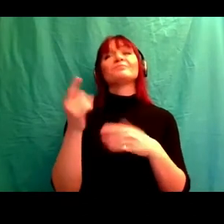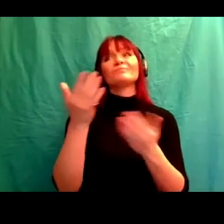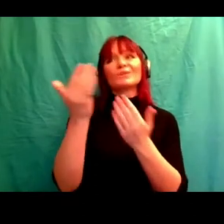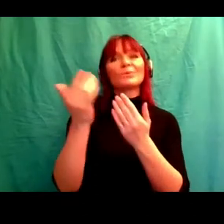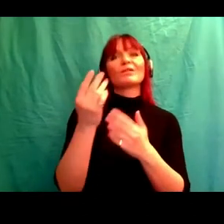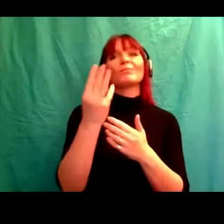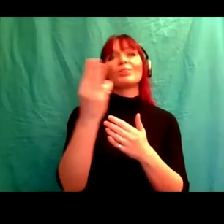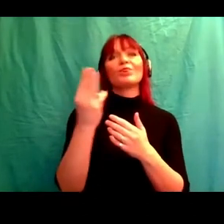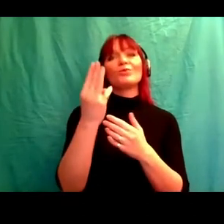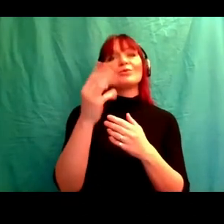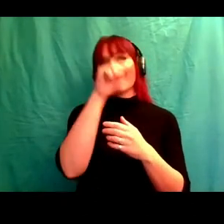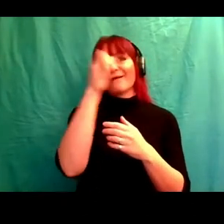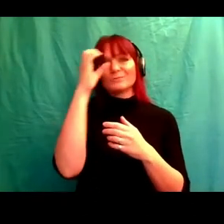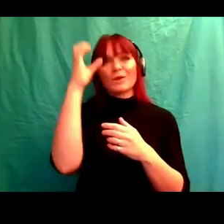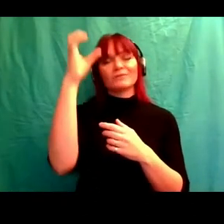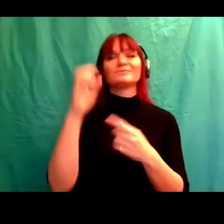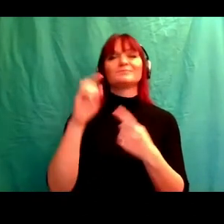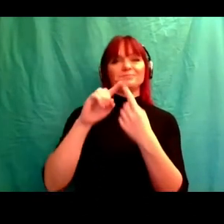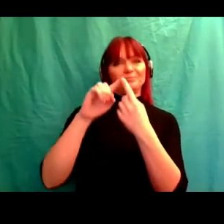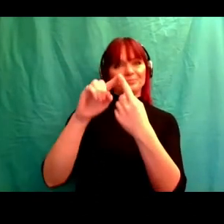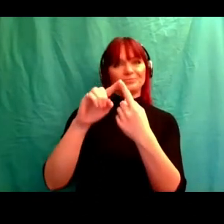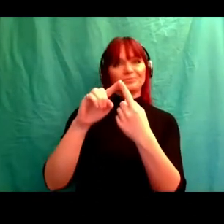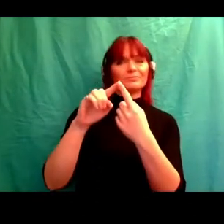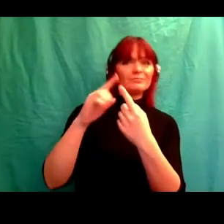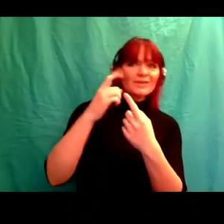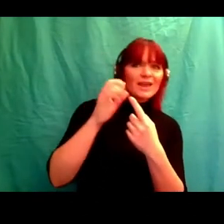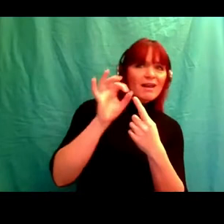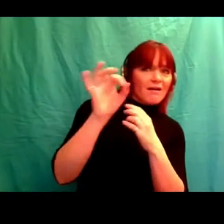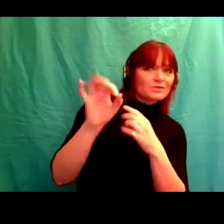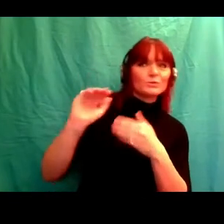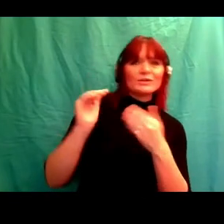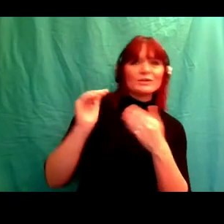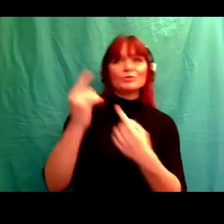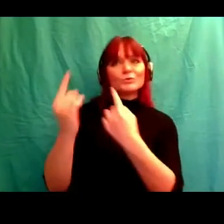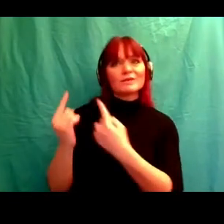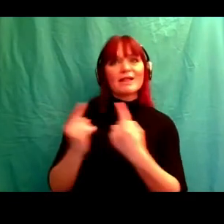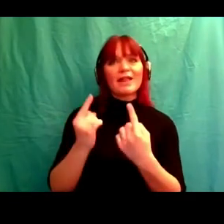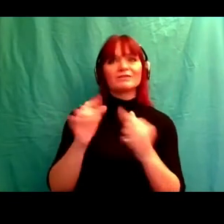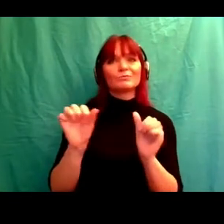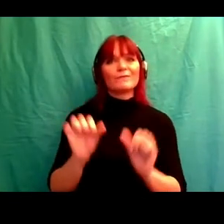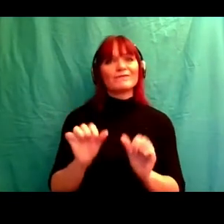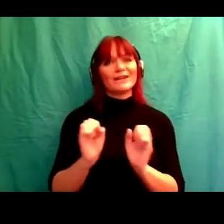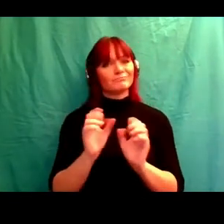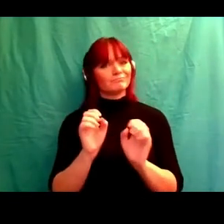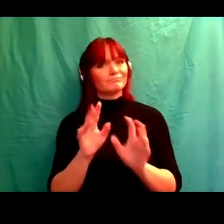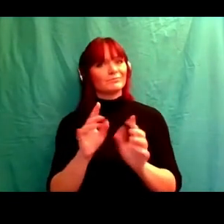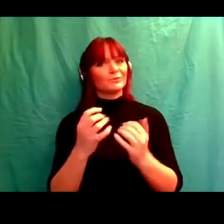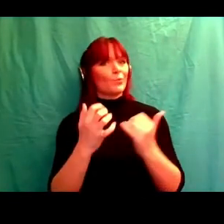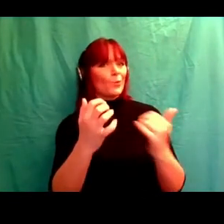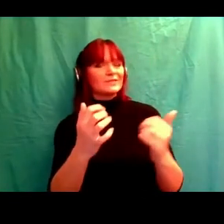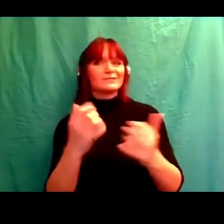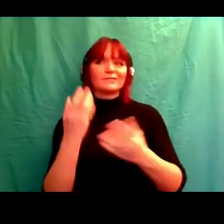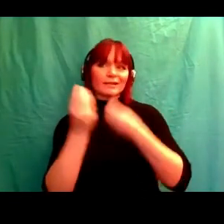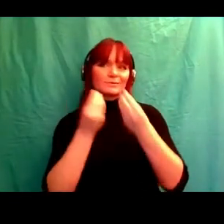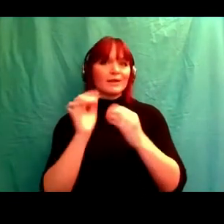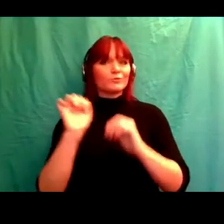the discussion. So first, can I ask each of you just to introduce yourselves very briefly to our audience, say a little bit about who you are and what you do